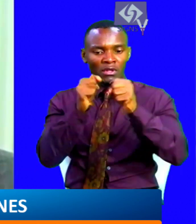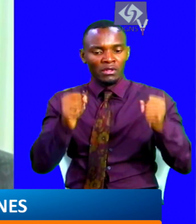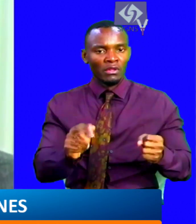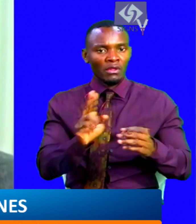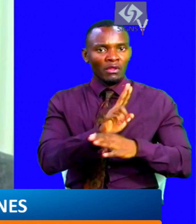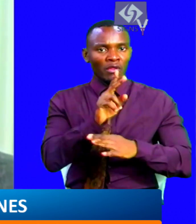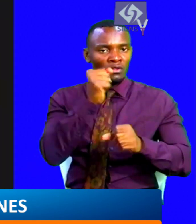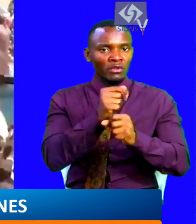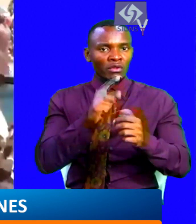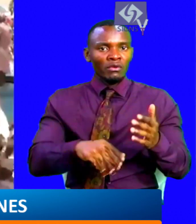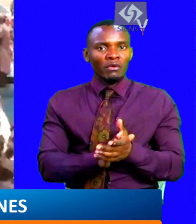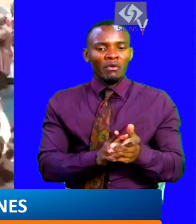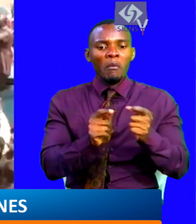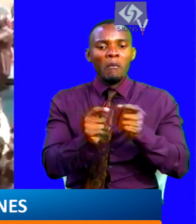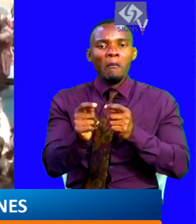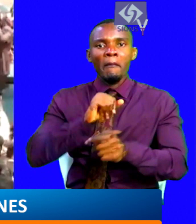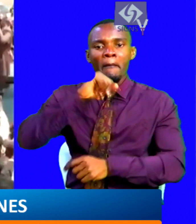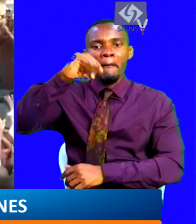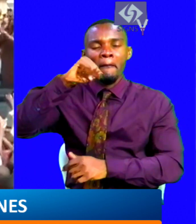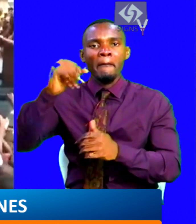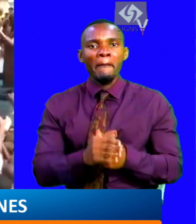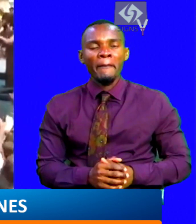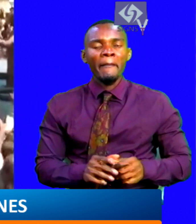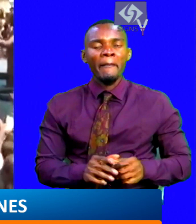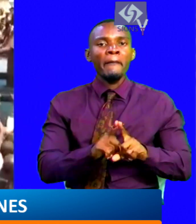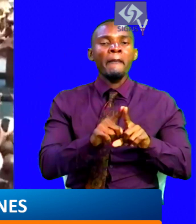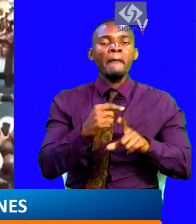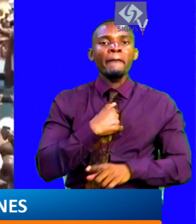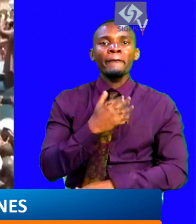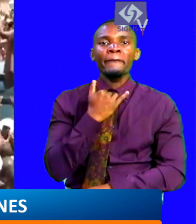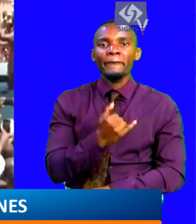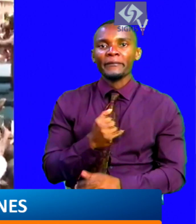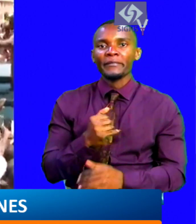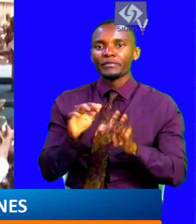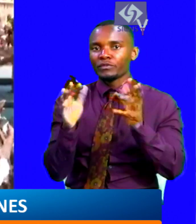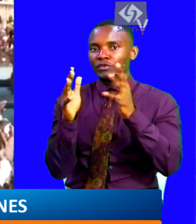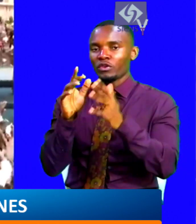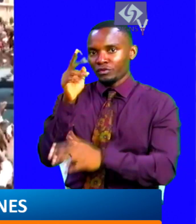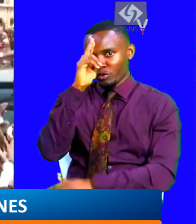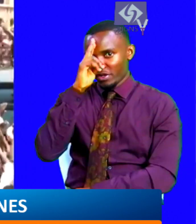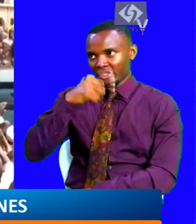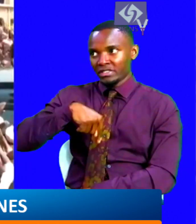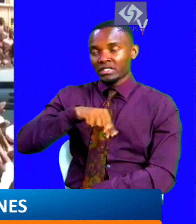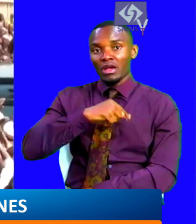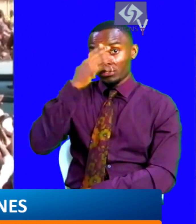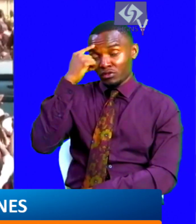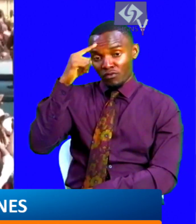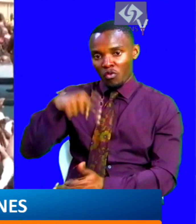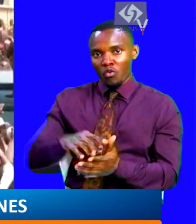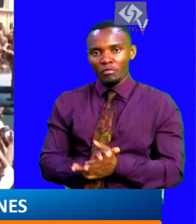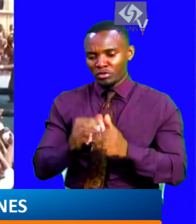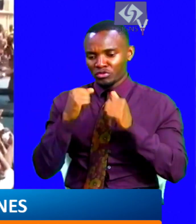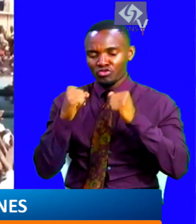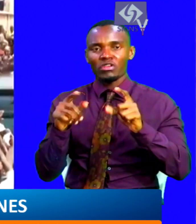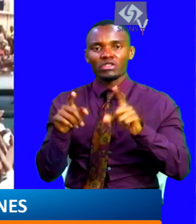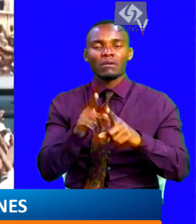in the public domain. I pray that Kenya never again goes to a place where